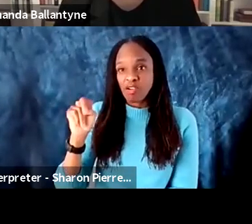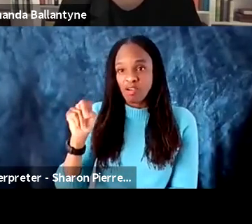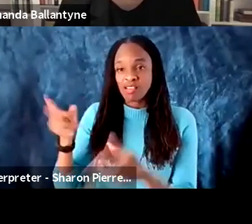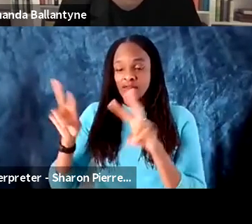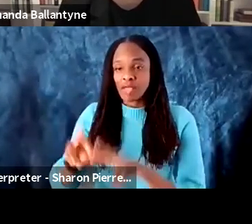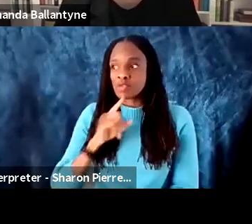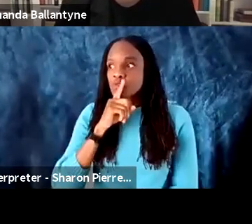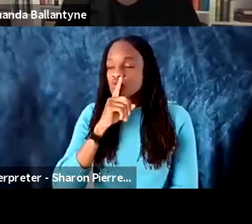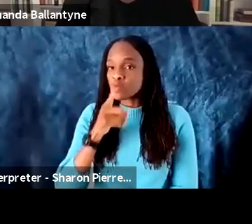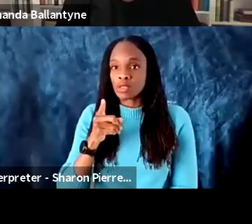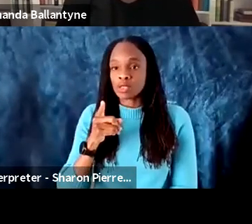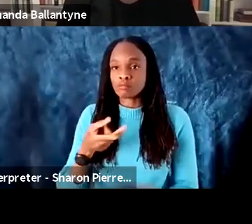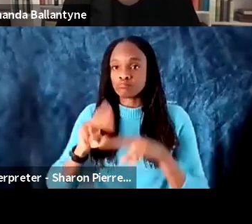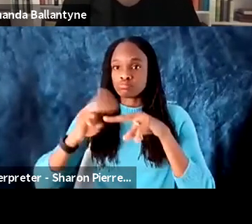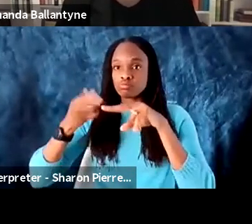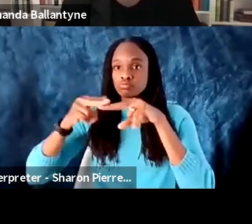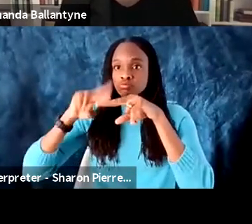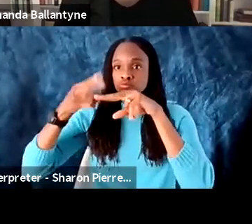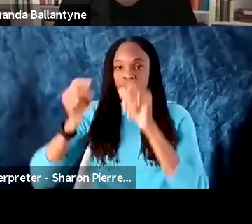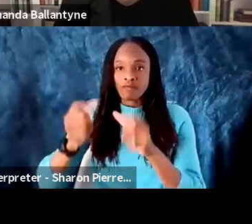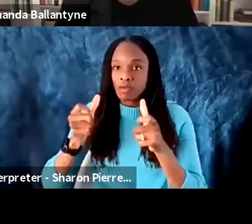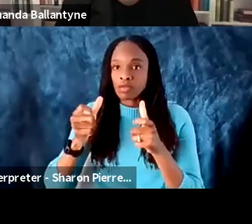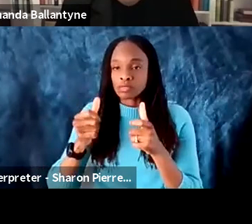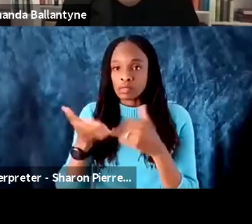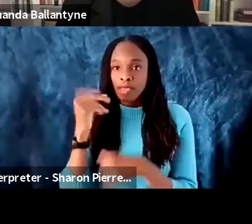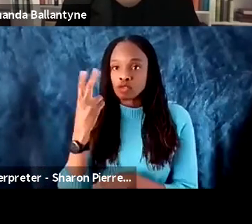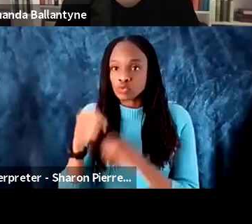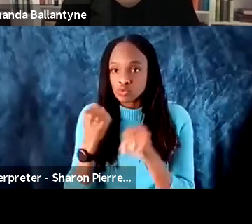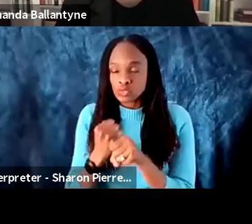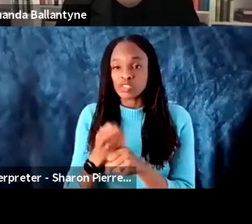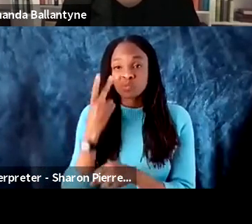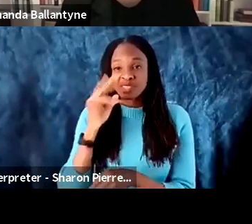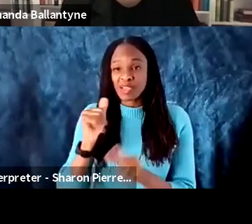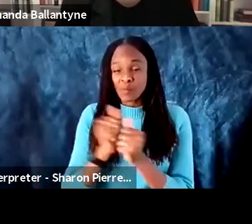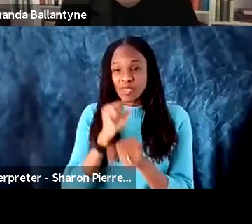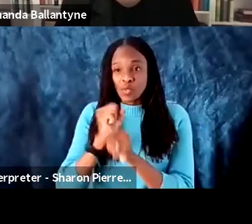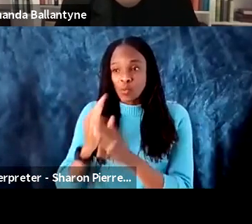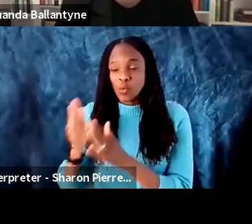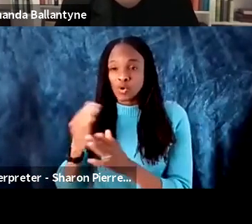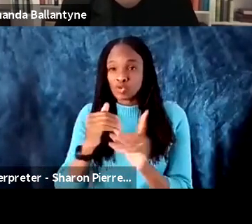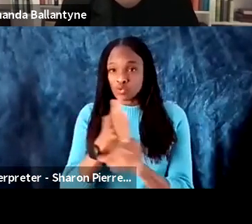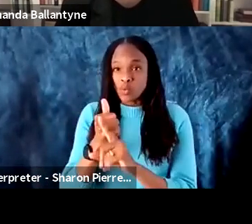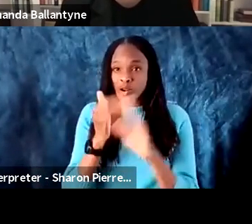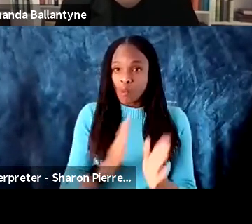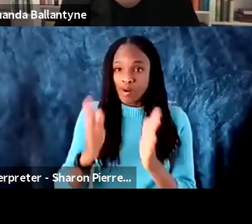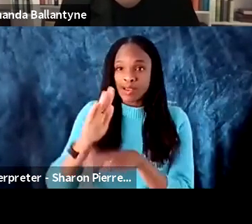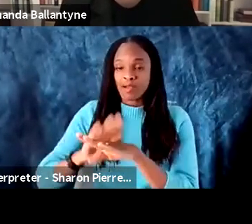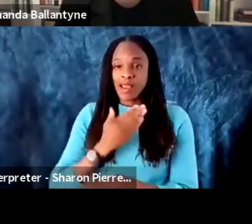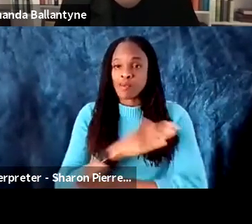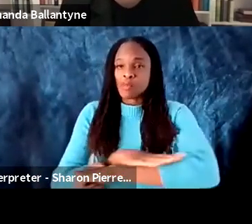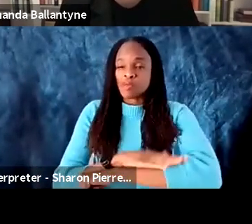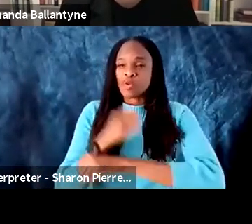accelerating over the past couple of years. And we even see that among workers who are organizing on our platform. Like a year or